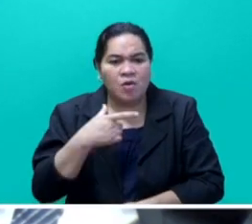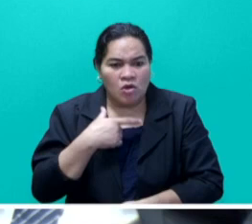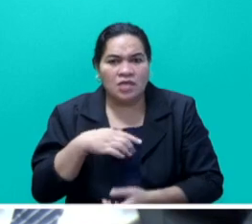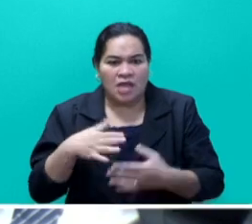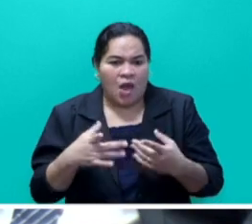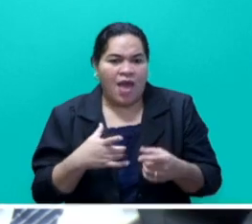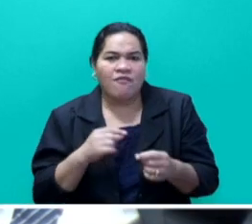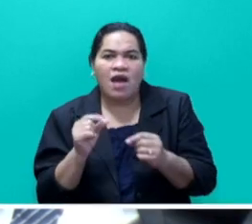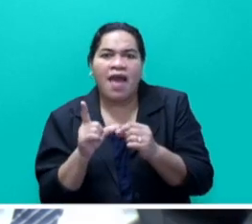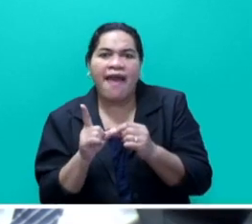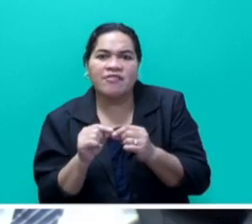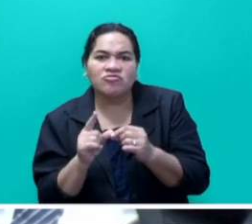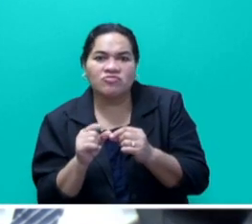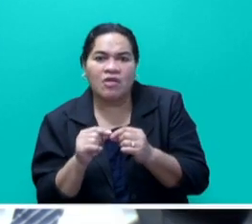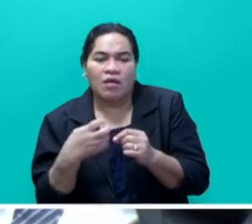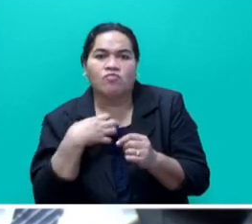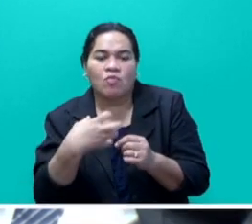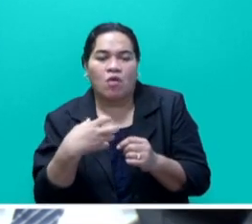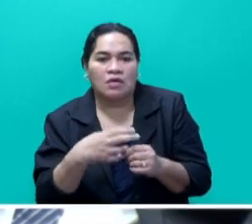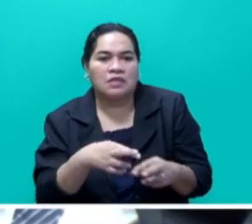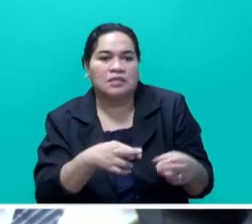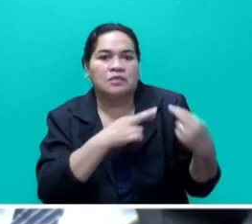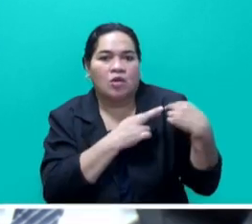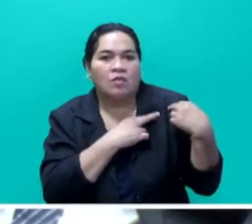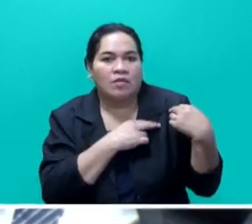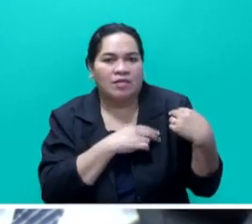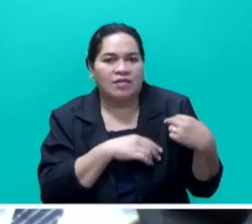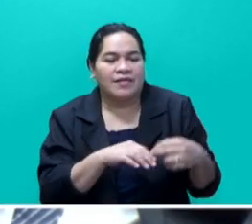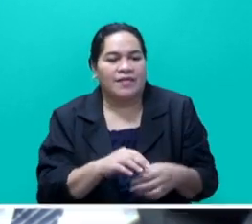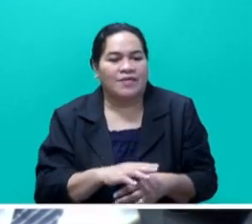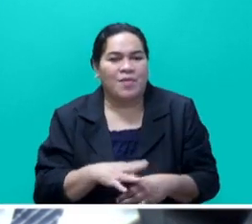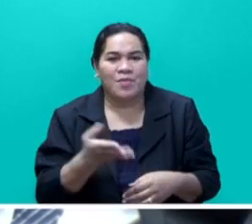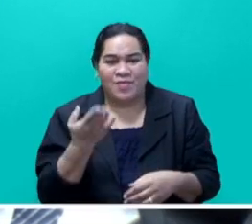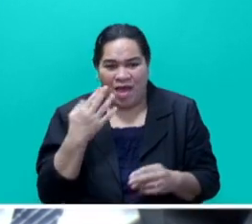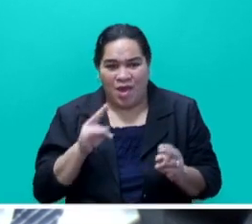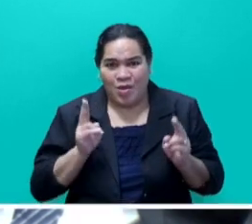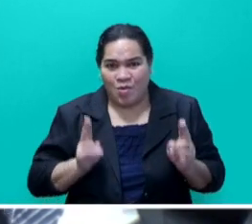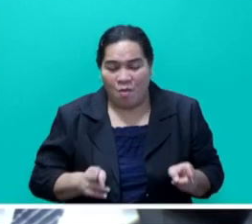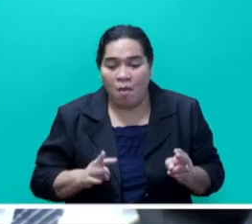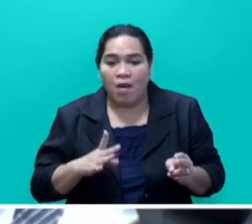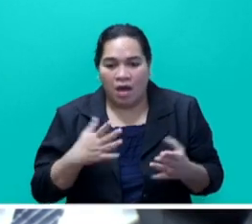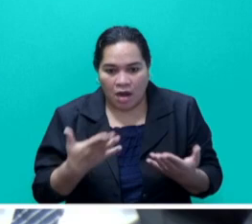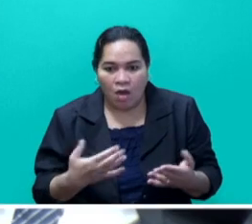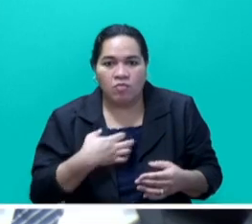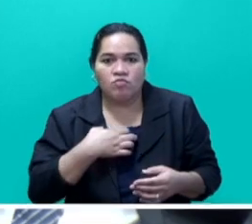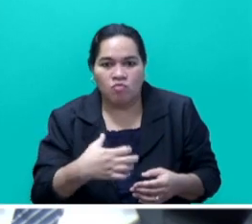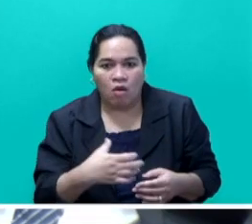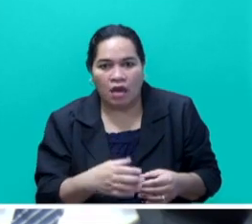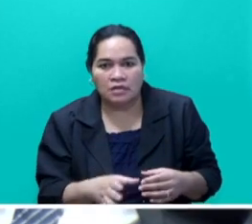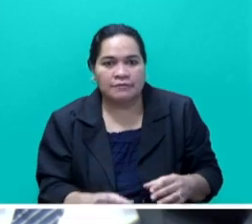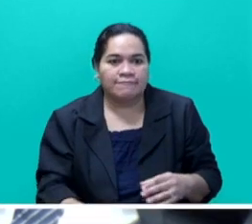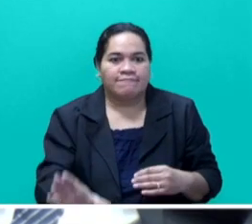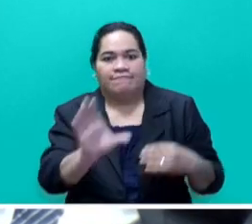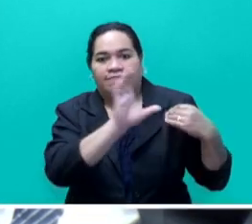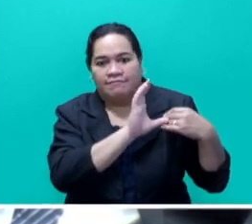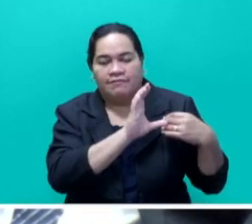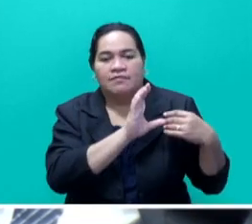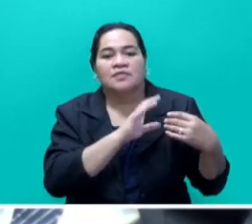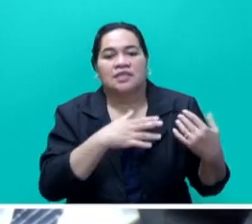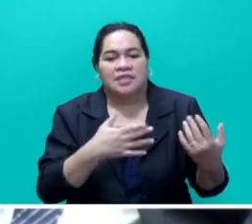responsibilities, Mr. Speaker, sir, and like I said, for other organizations as well,